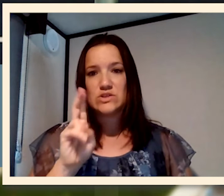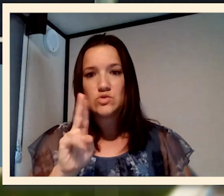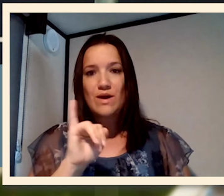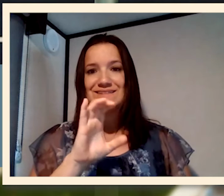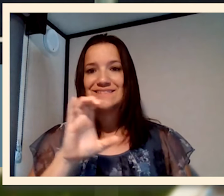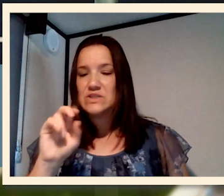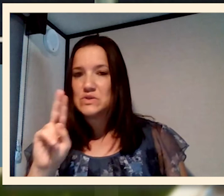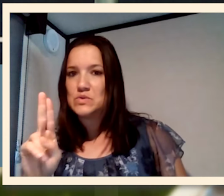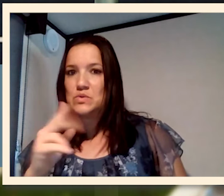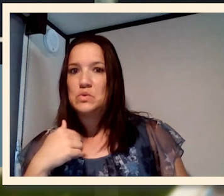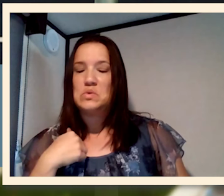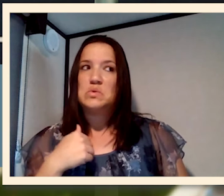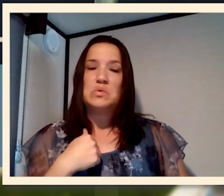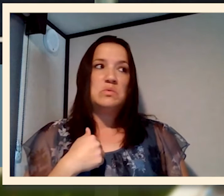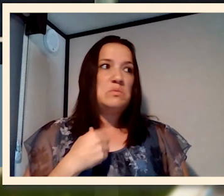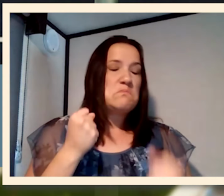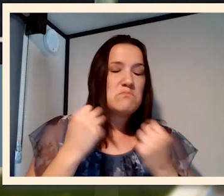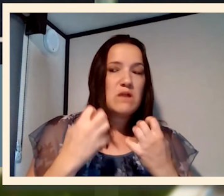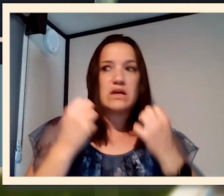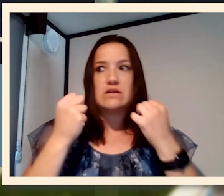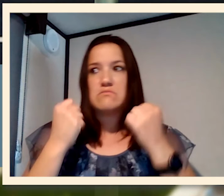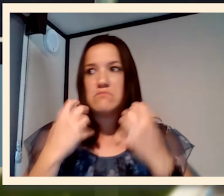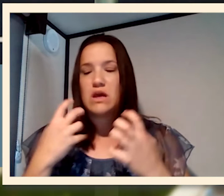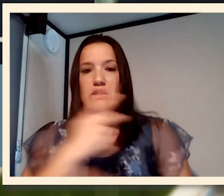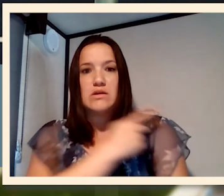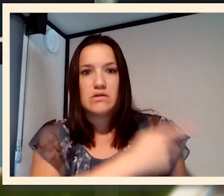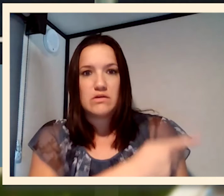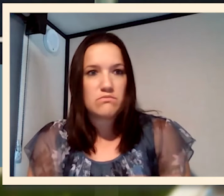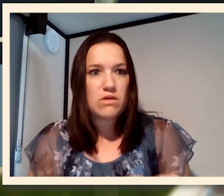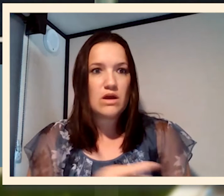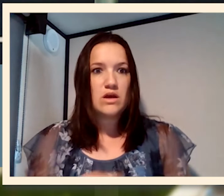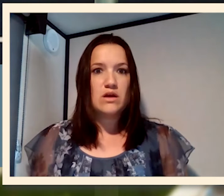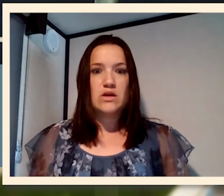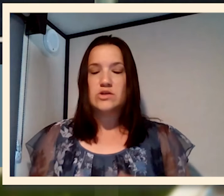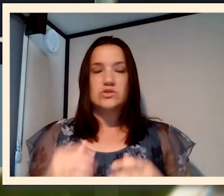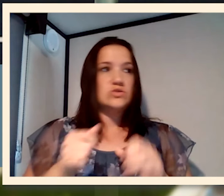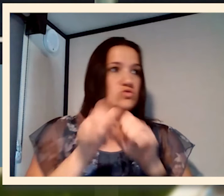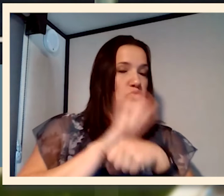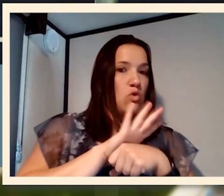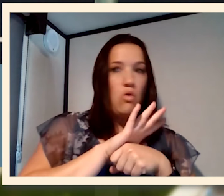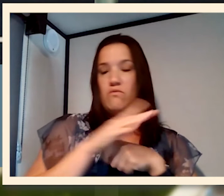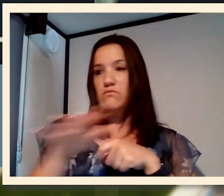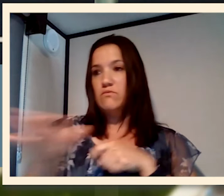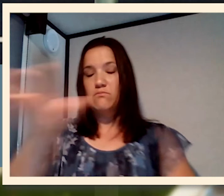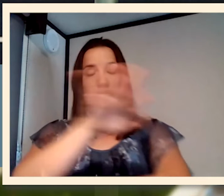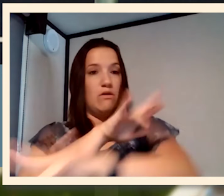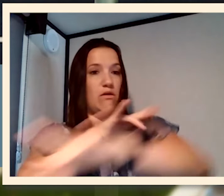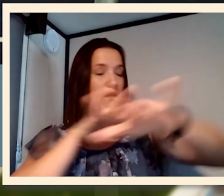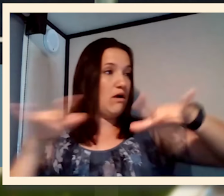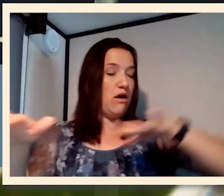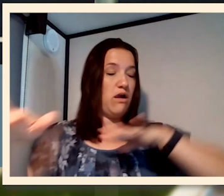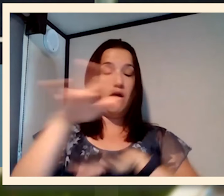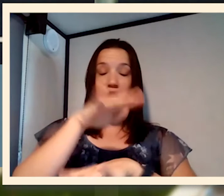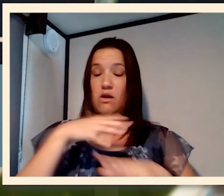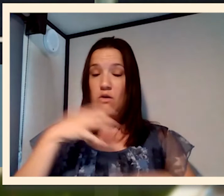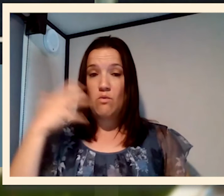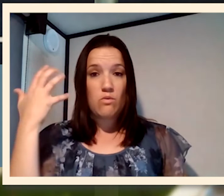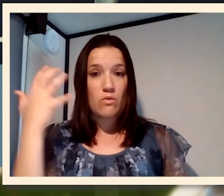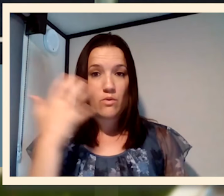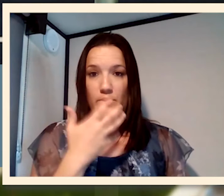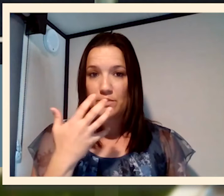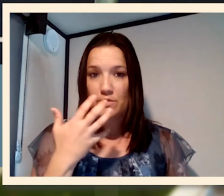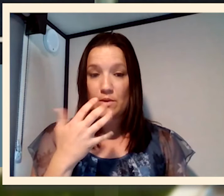and the ICCU, as we were battling, you know, patients or battling the virus and patients